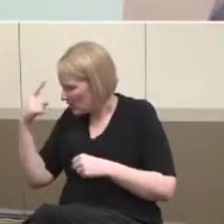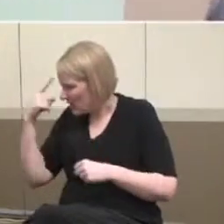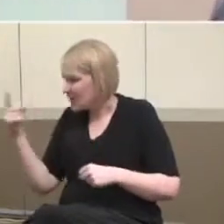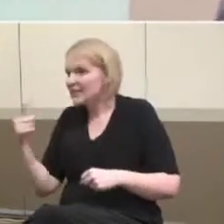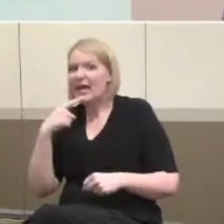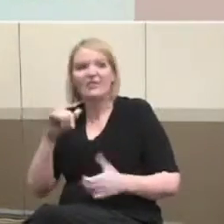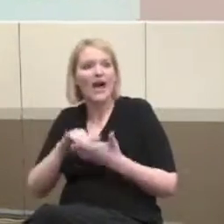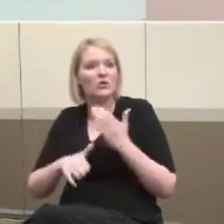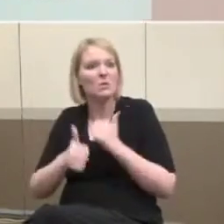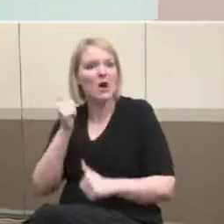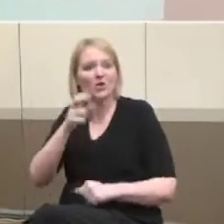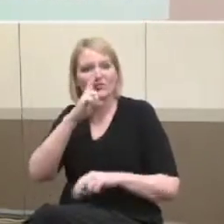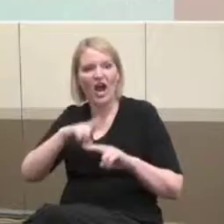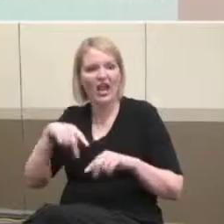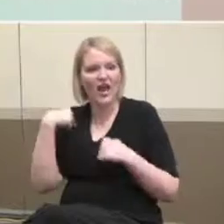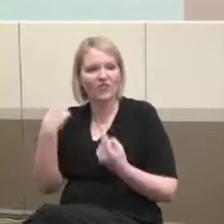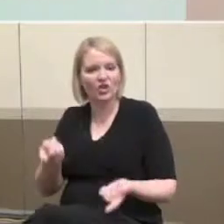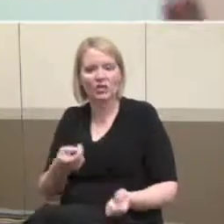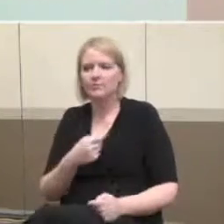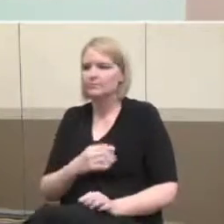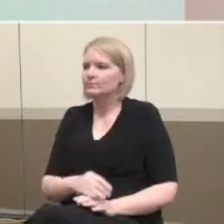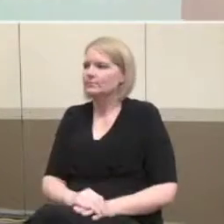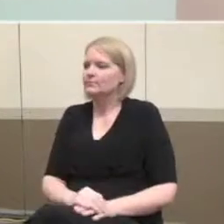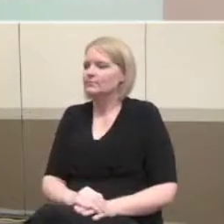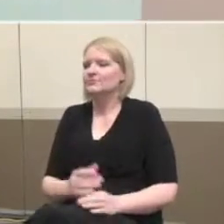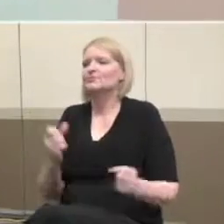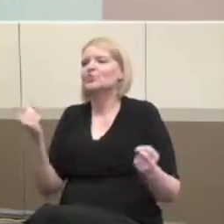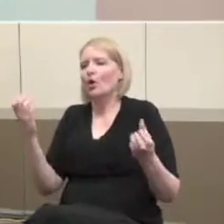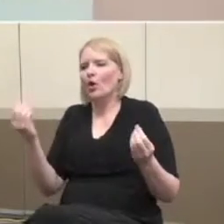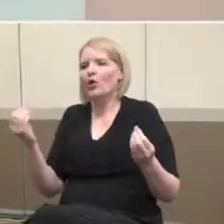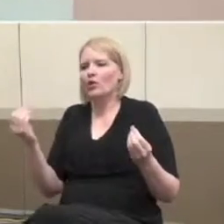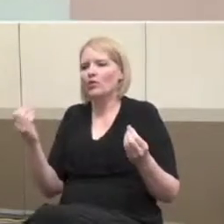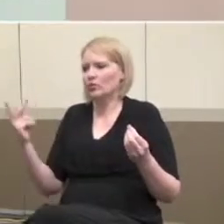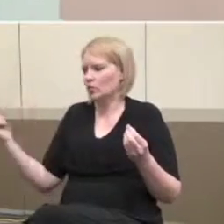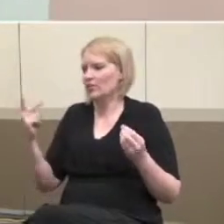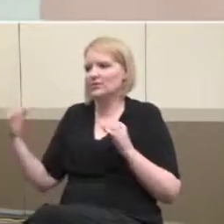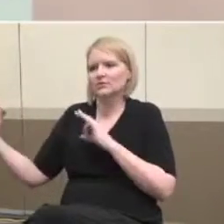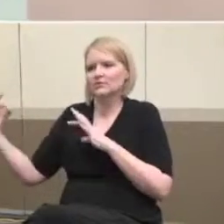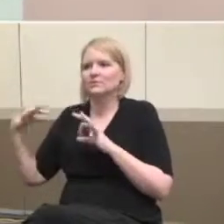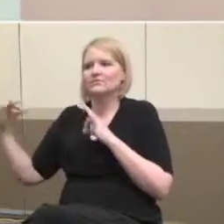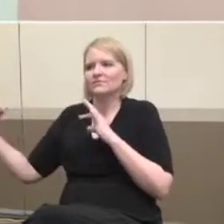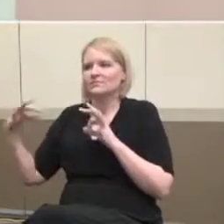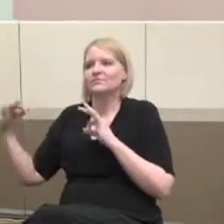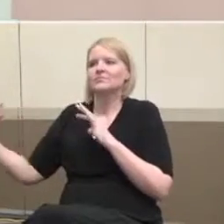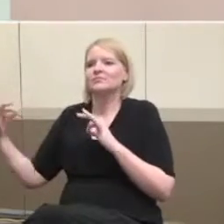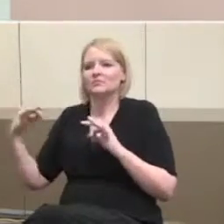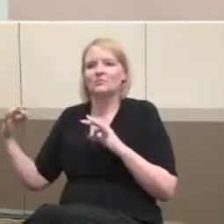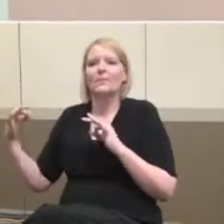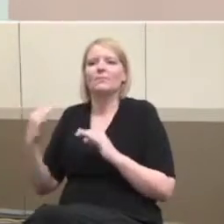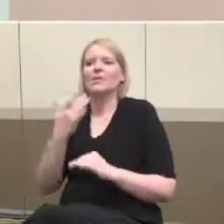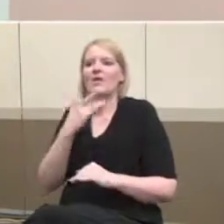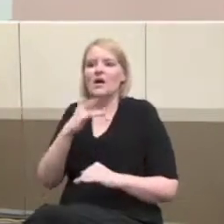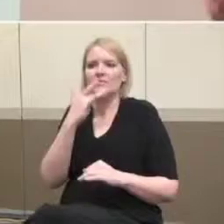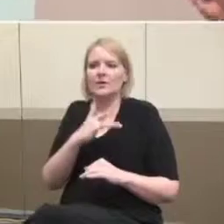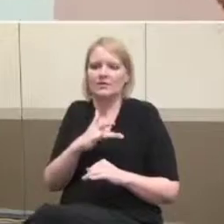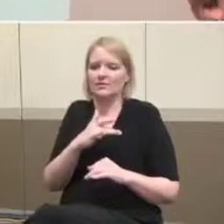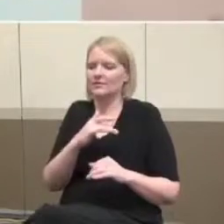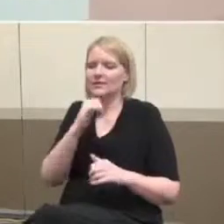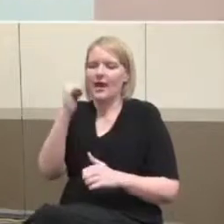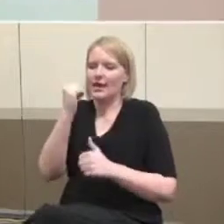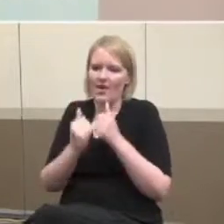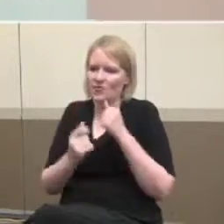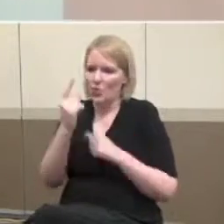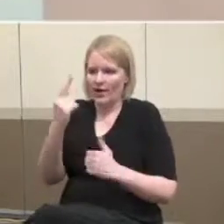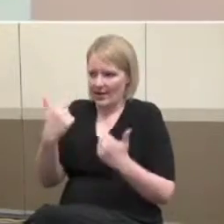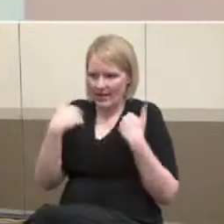that was the most fun I've ever had. So we really use each other as a resource. And that is, I'm very lucky. I don't think everyone would be in a